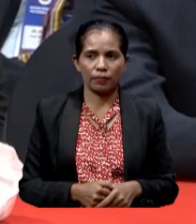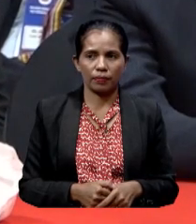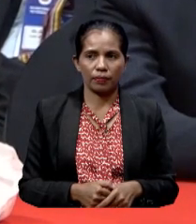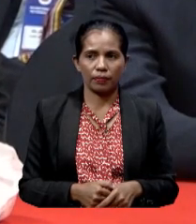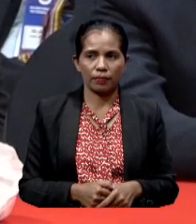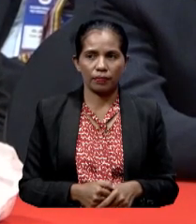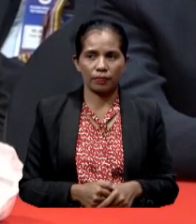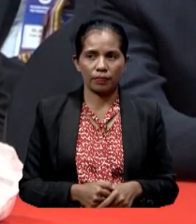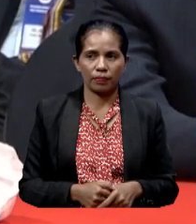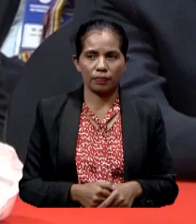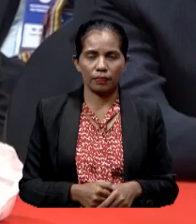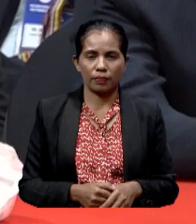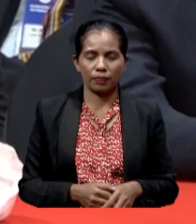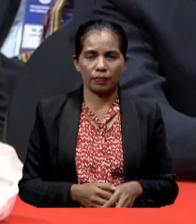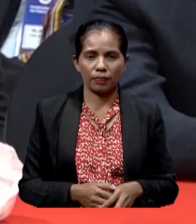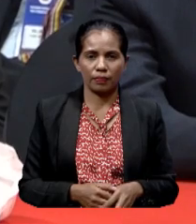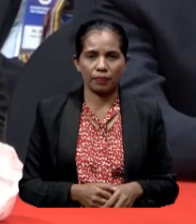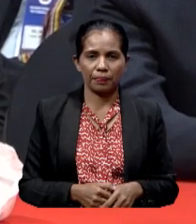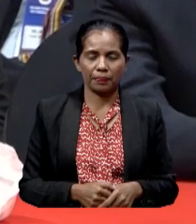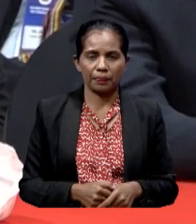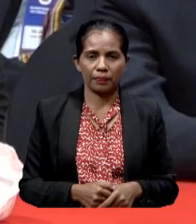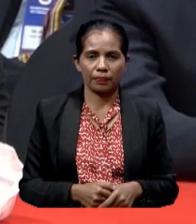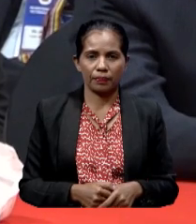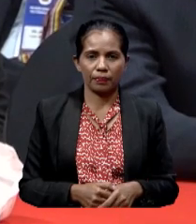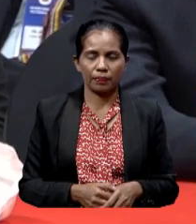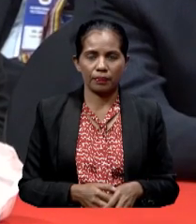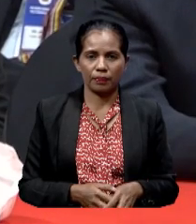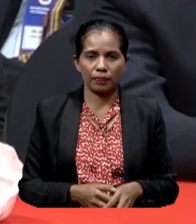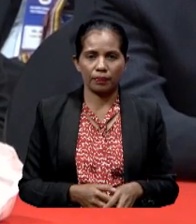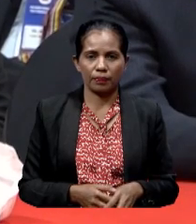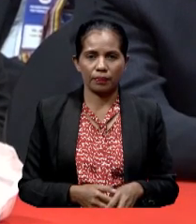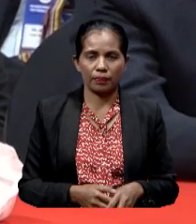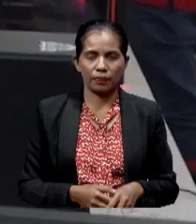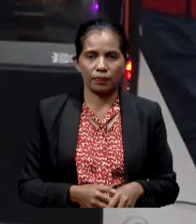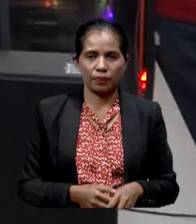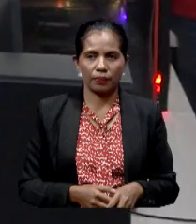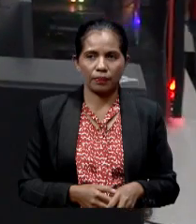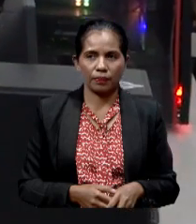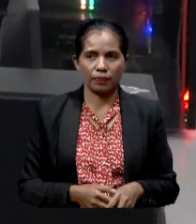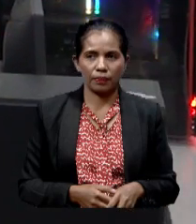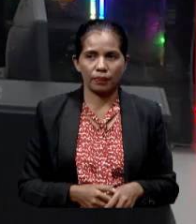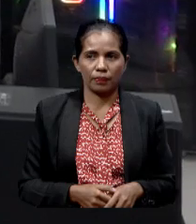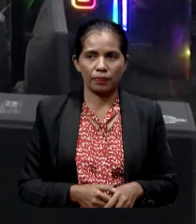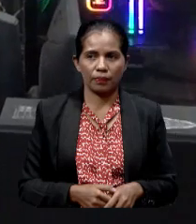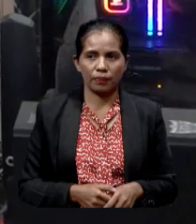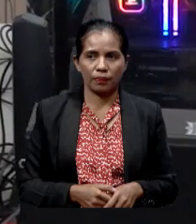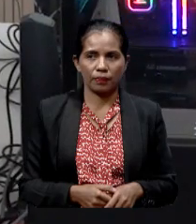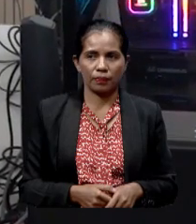your achievement play an integral part for Timor-Leste